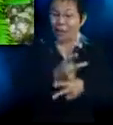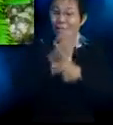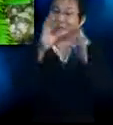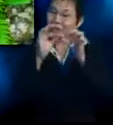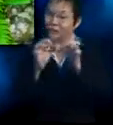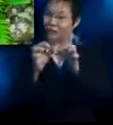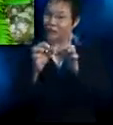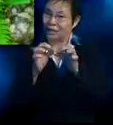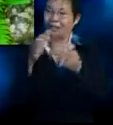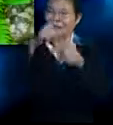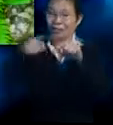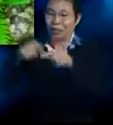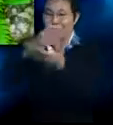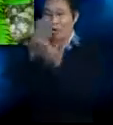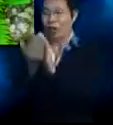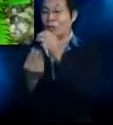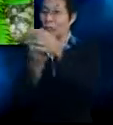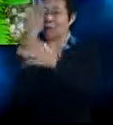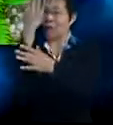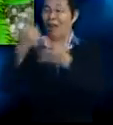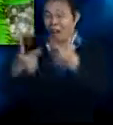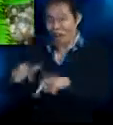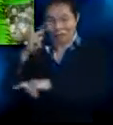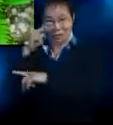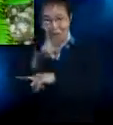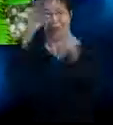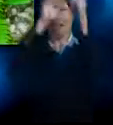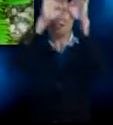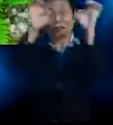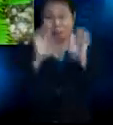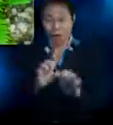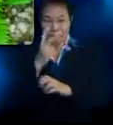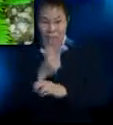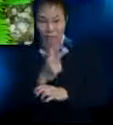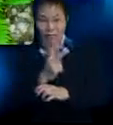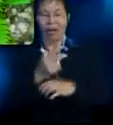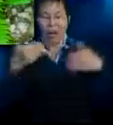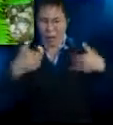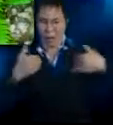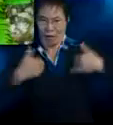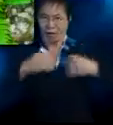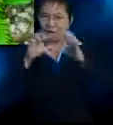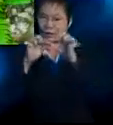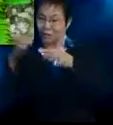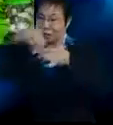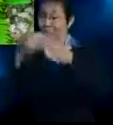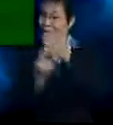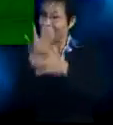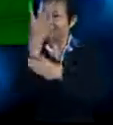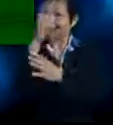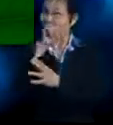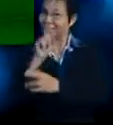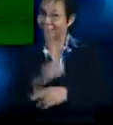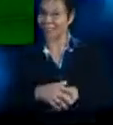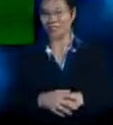starch in different parts of the plant. Let's look at the experiment to determine the presence of starch in plants.